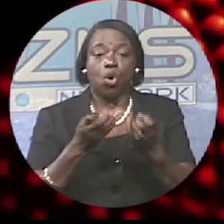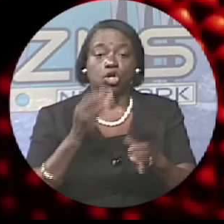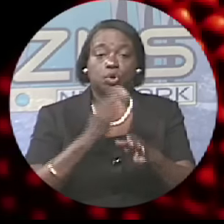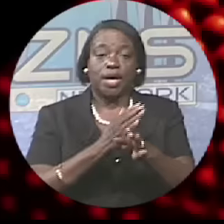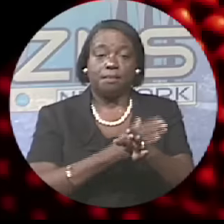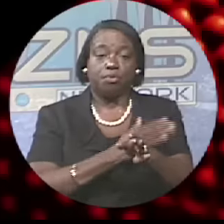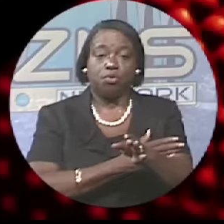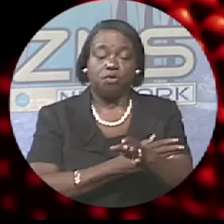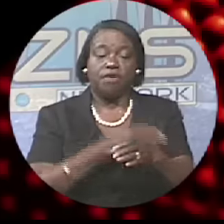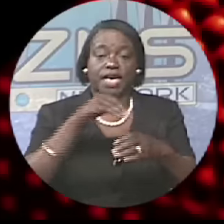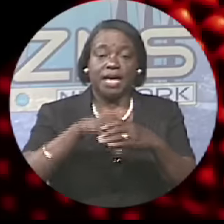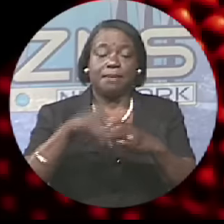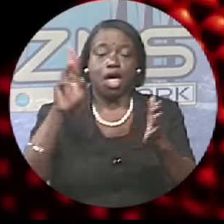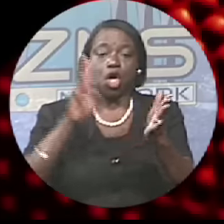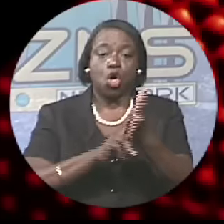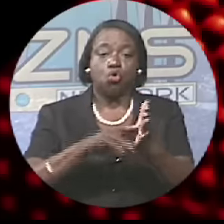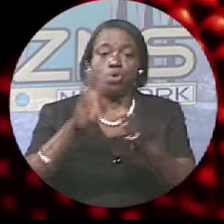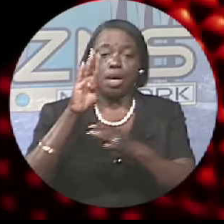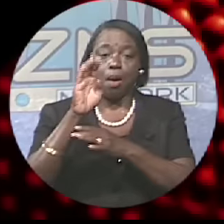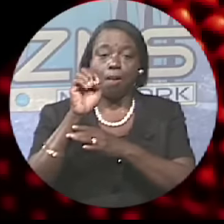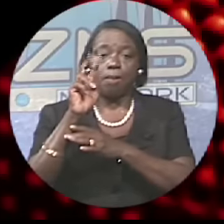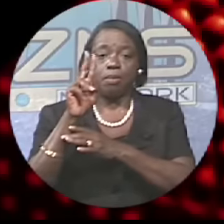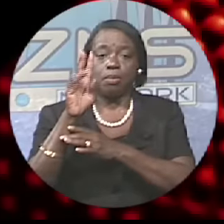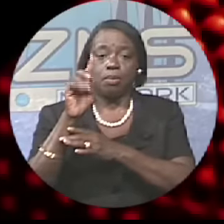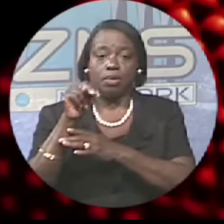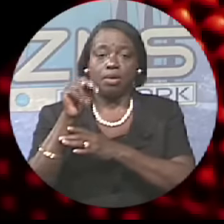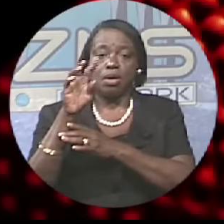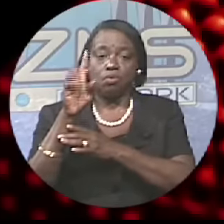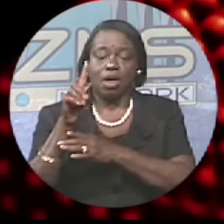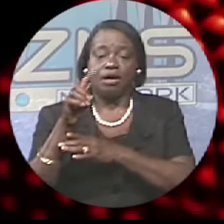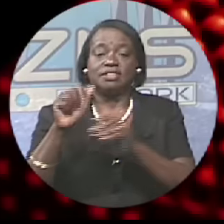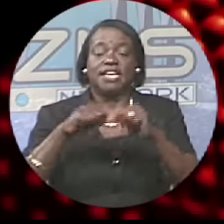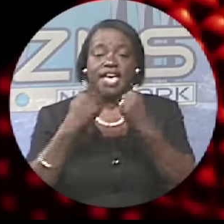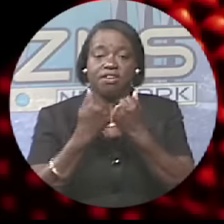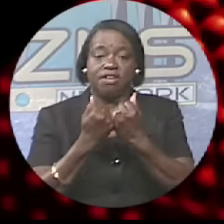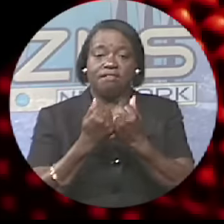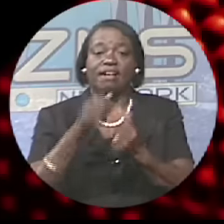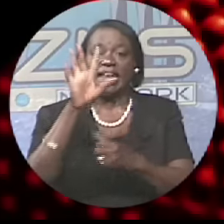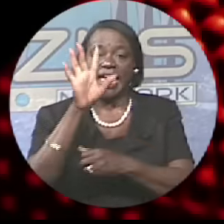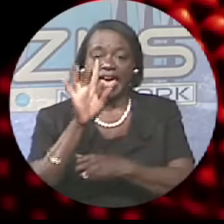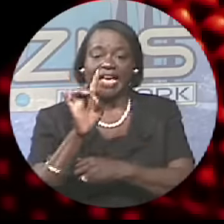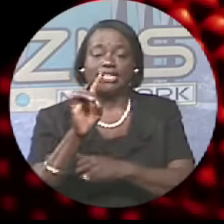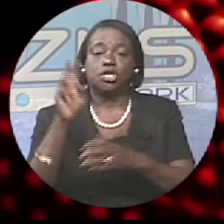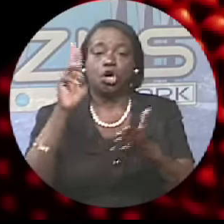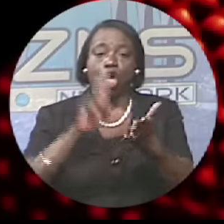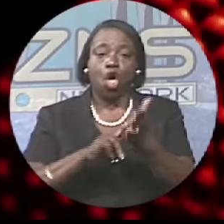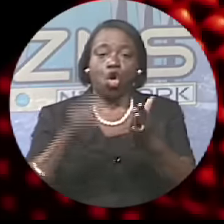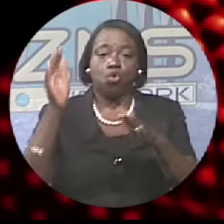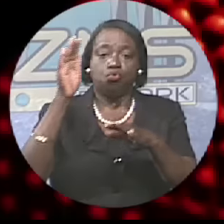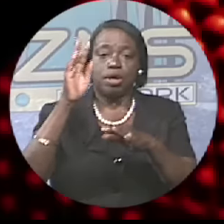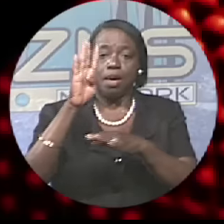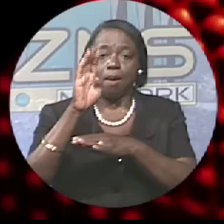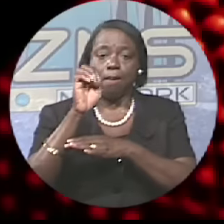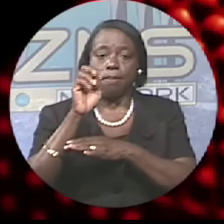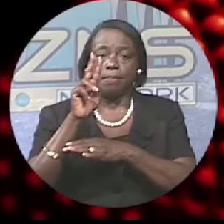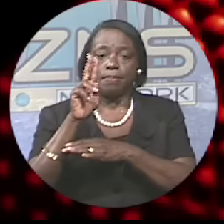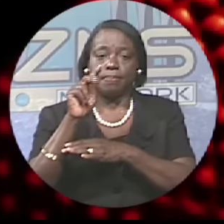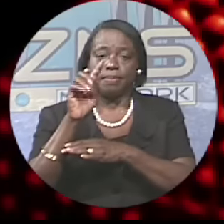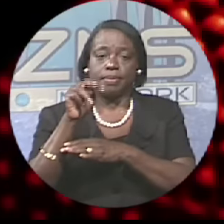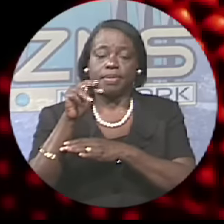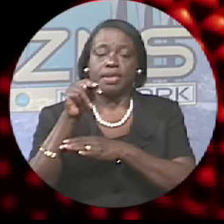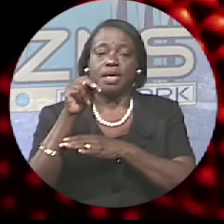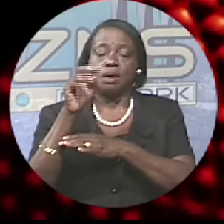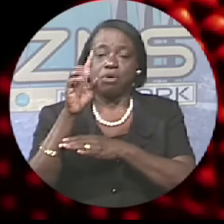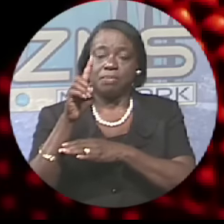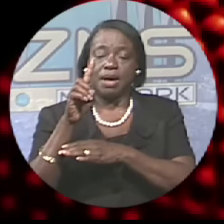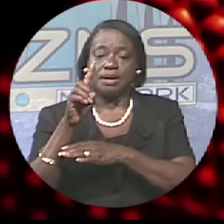my rebounding area to try to get that up to about eight rebounds per game. I'm not too worried about scoring because I feel like I can